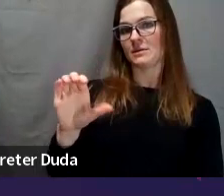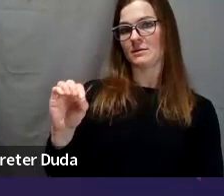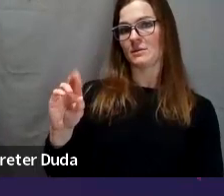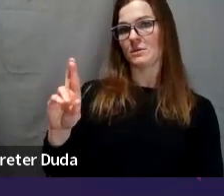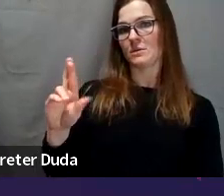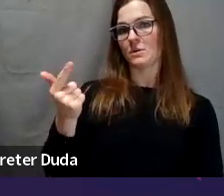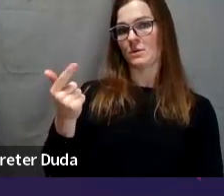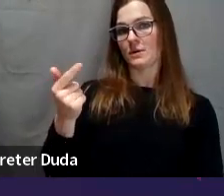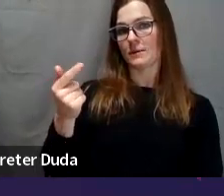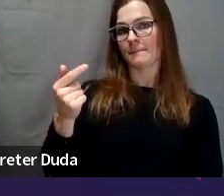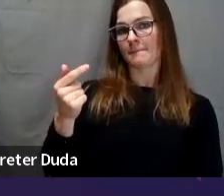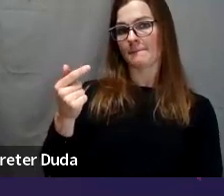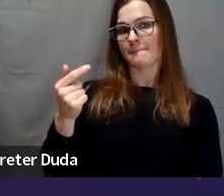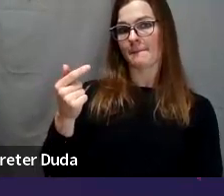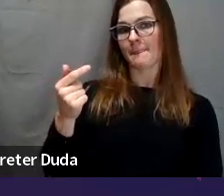mymdrc.org.